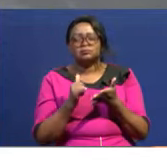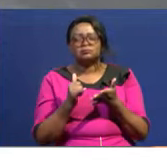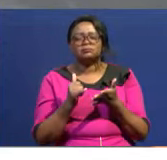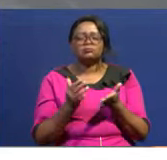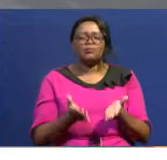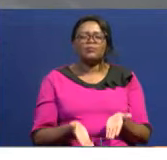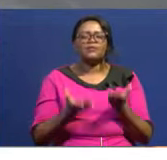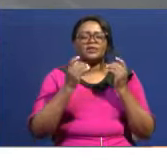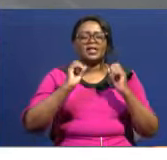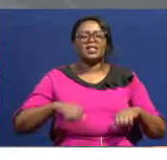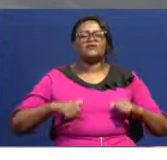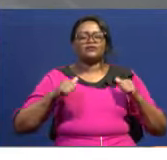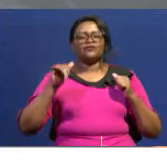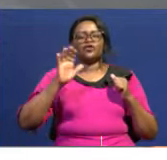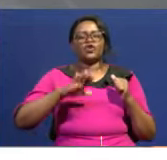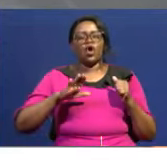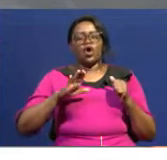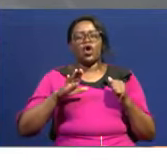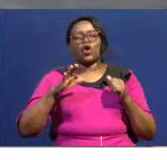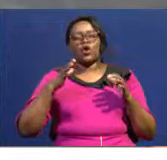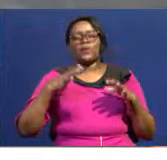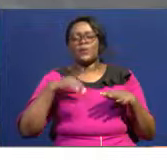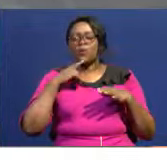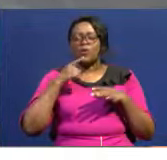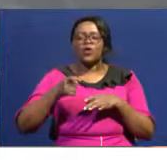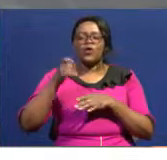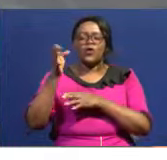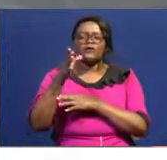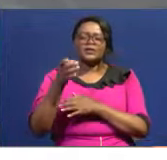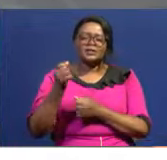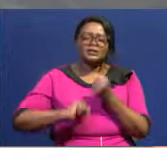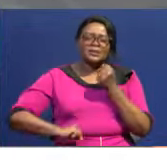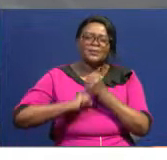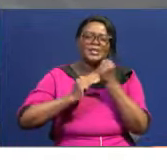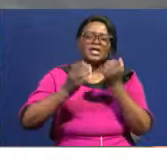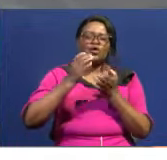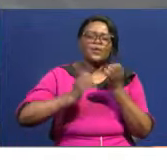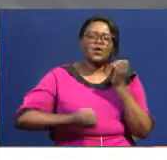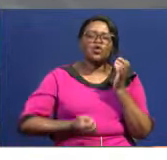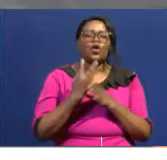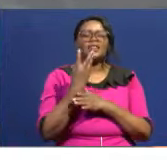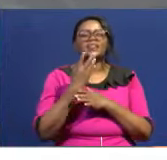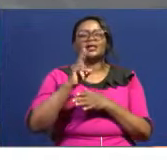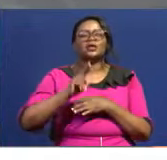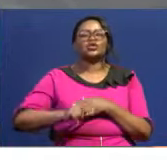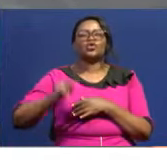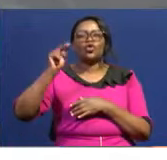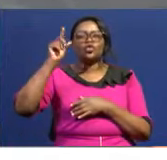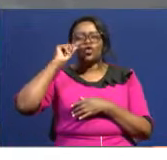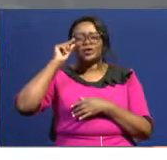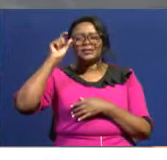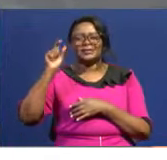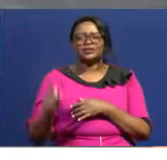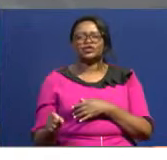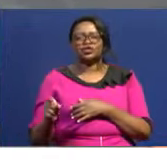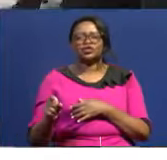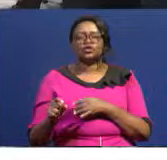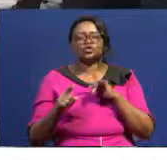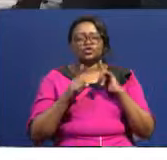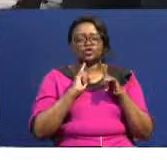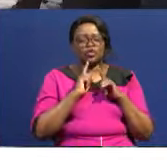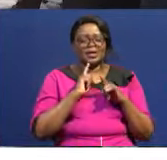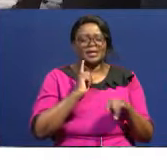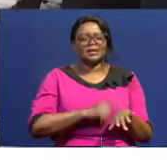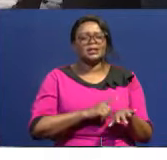the livelihoods of local fisherfolk and supporting economic growth in the North Coast region.